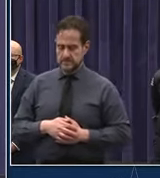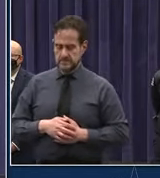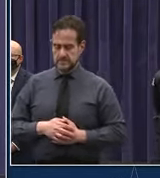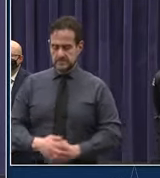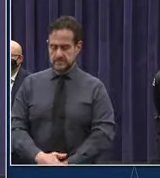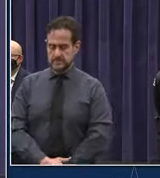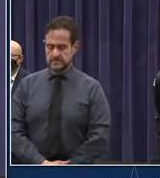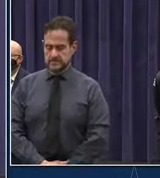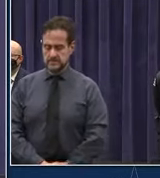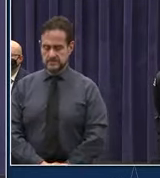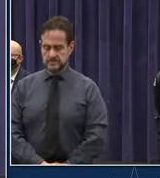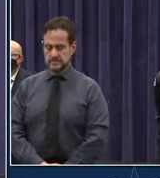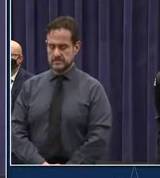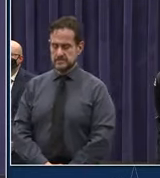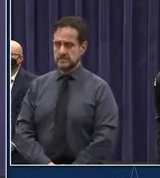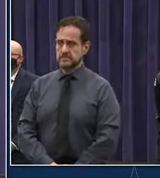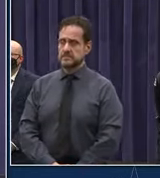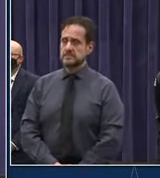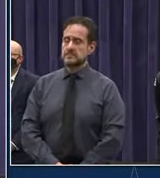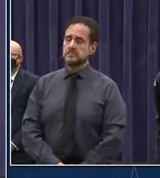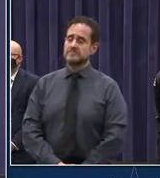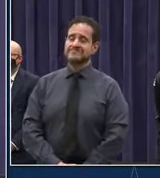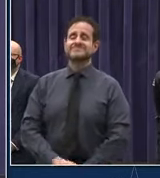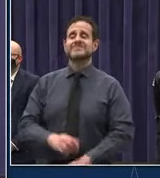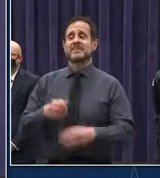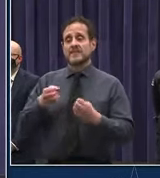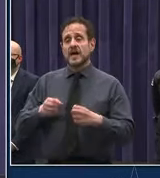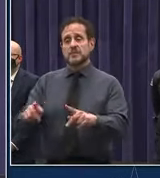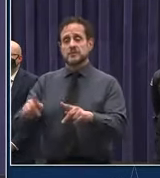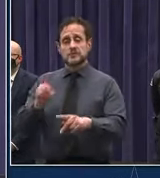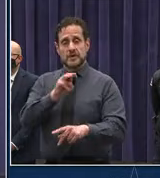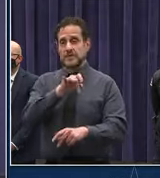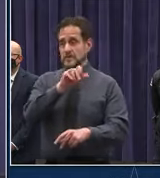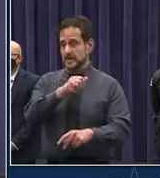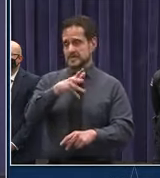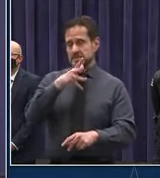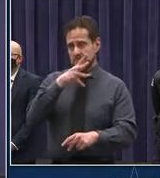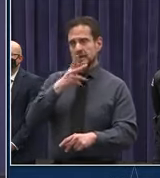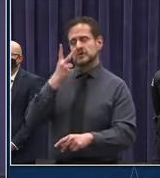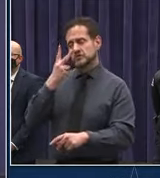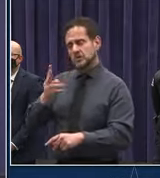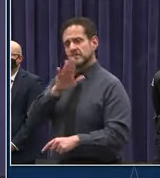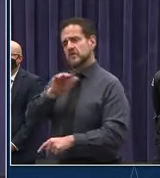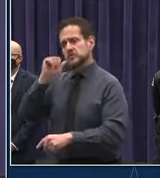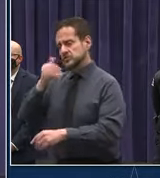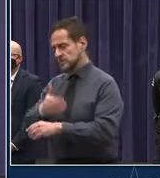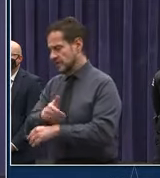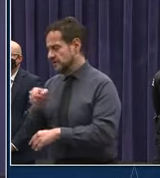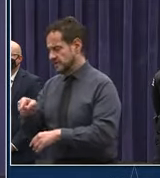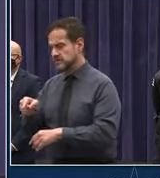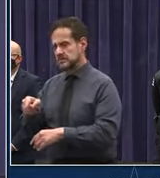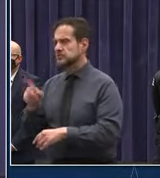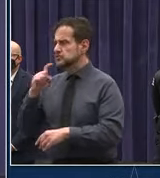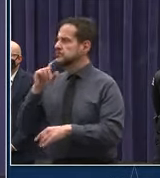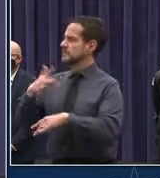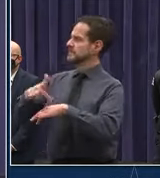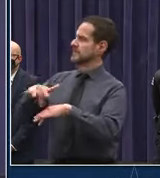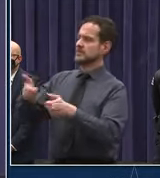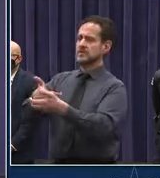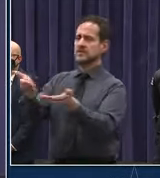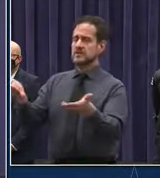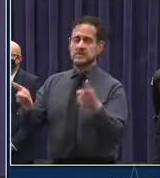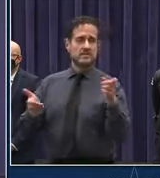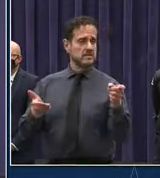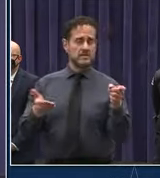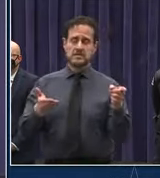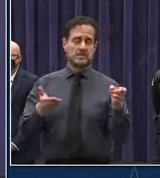to be able to control themselves, we got to do something about that and prevent that from